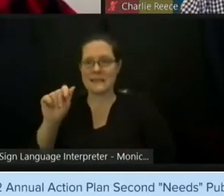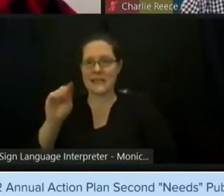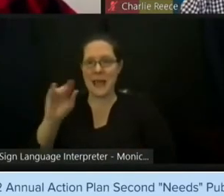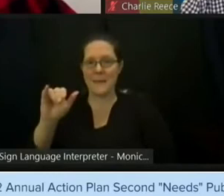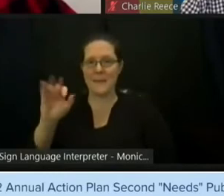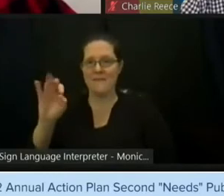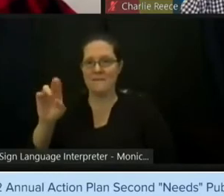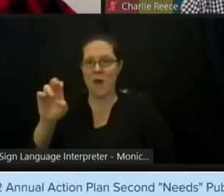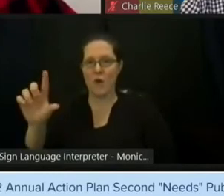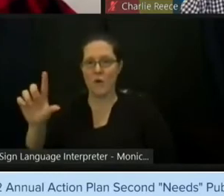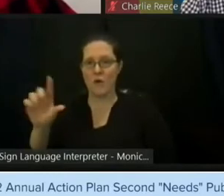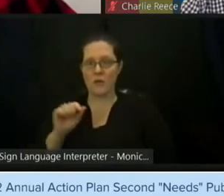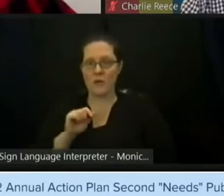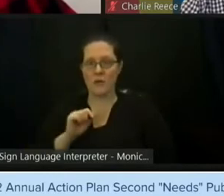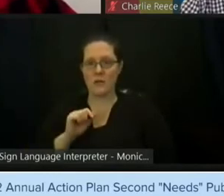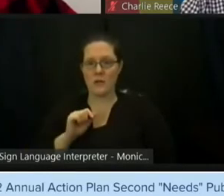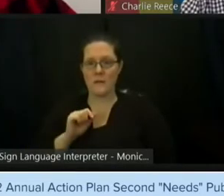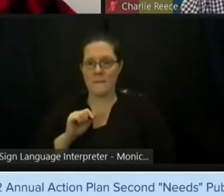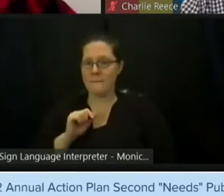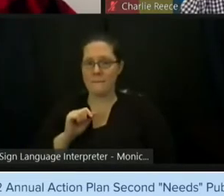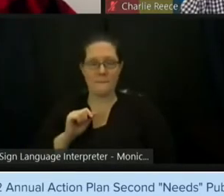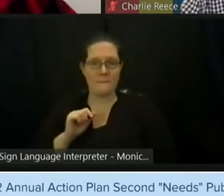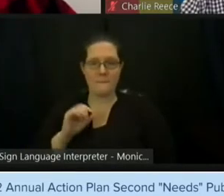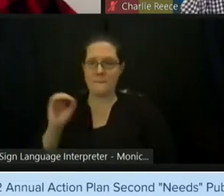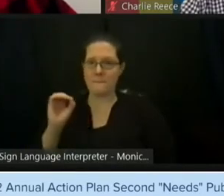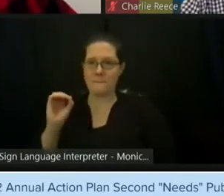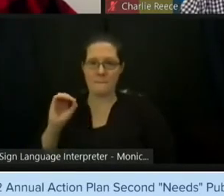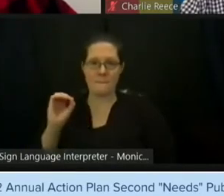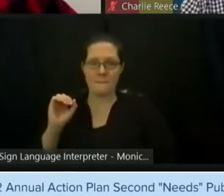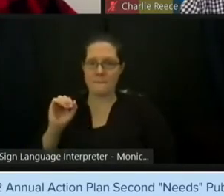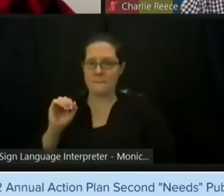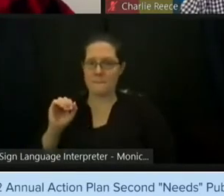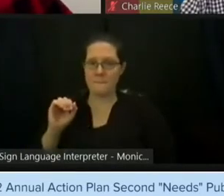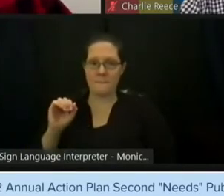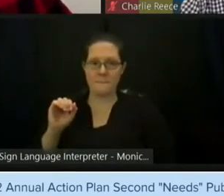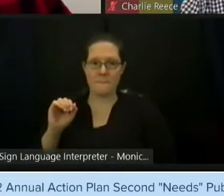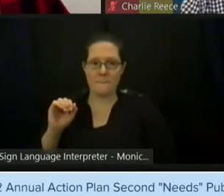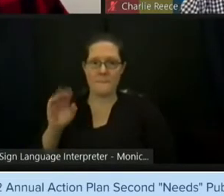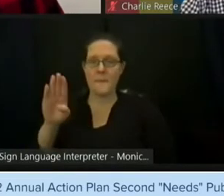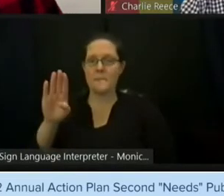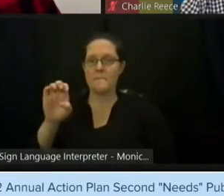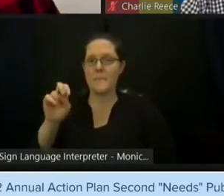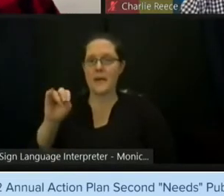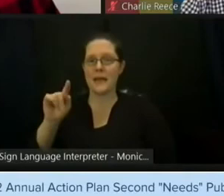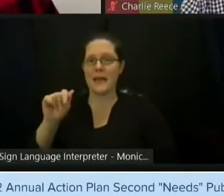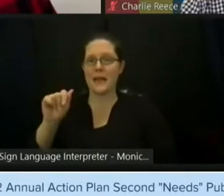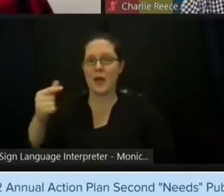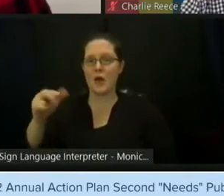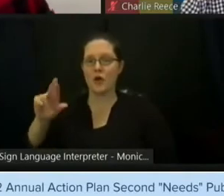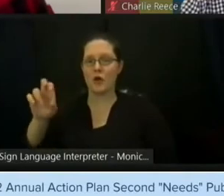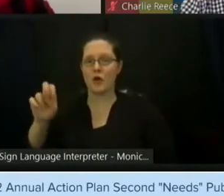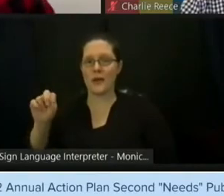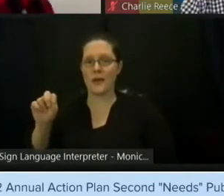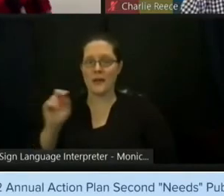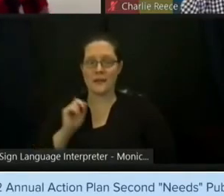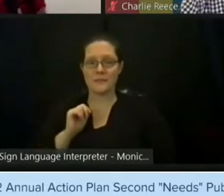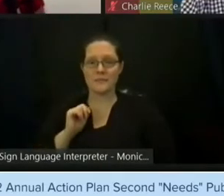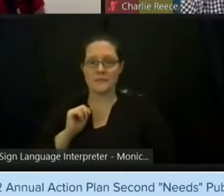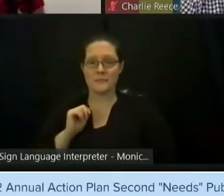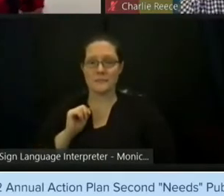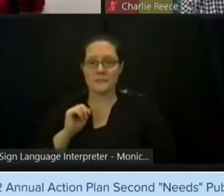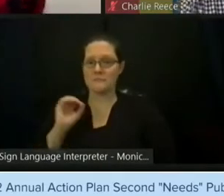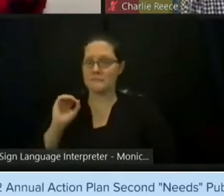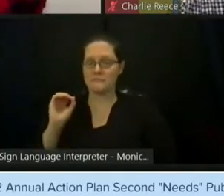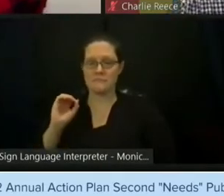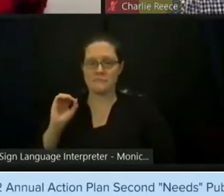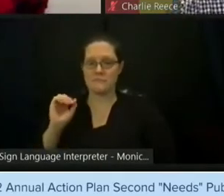Farrell? I do not see Tammy Farrell. I don't either. Benita Green? I do not see Ms.